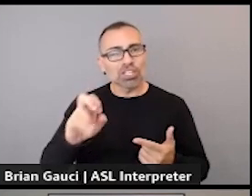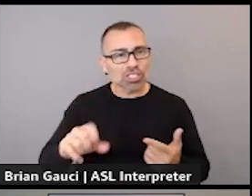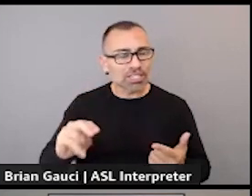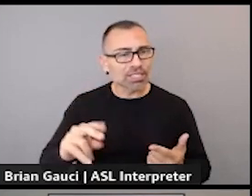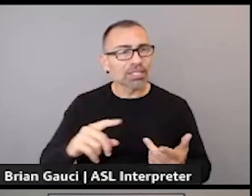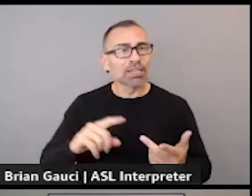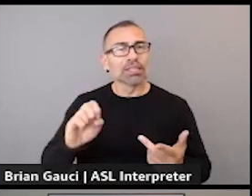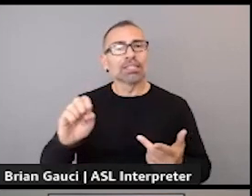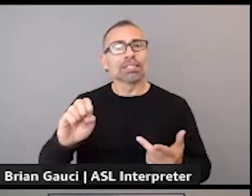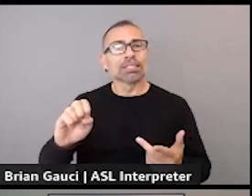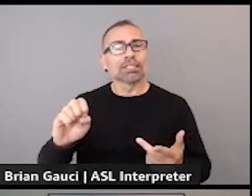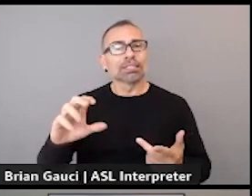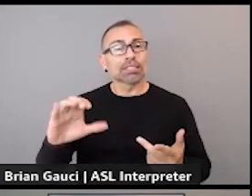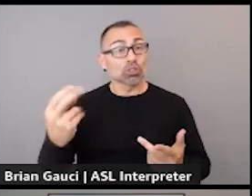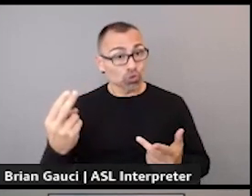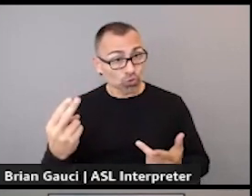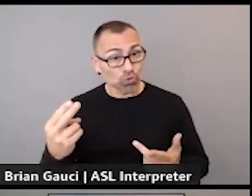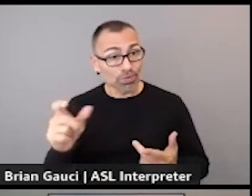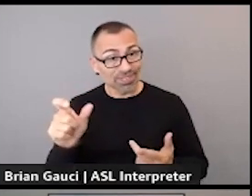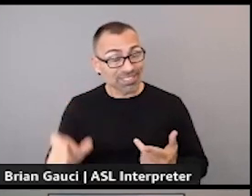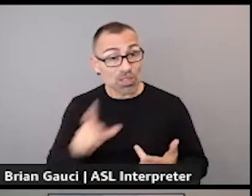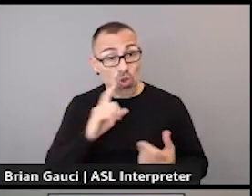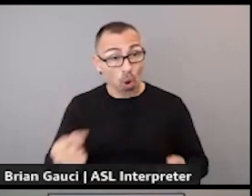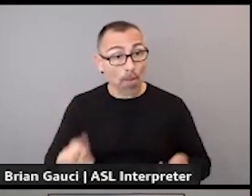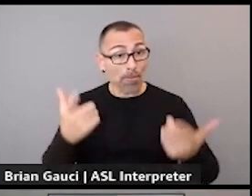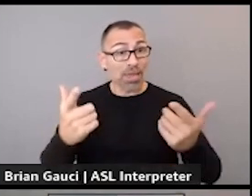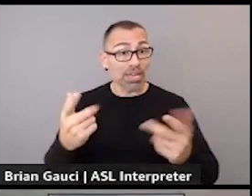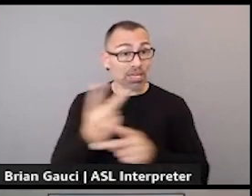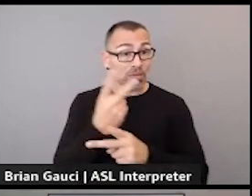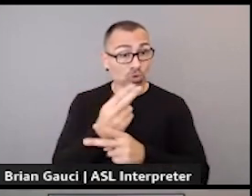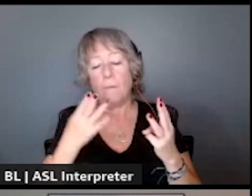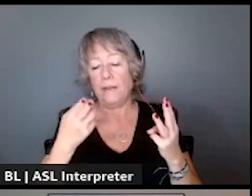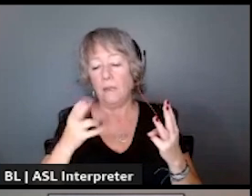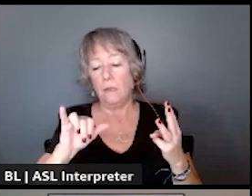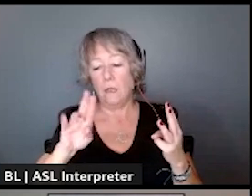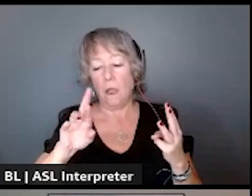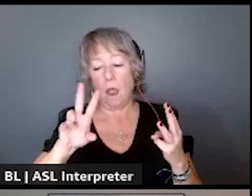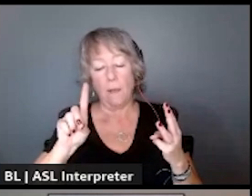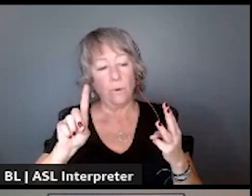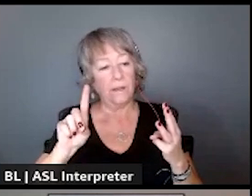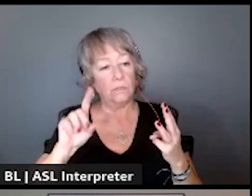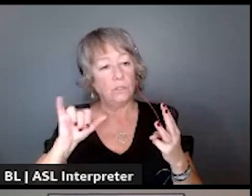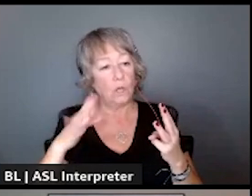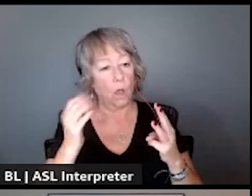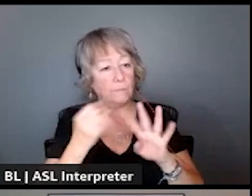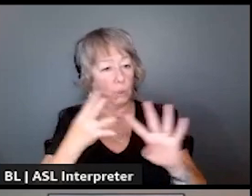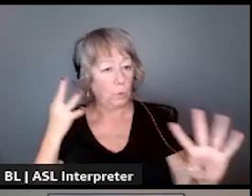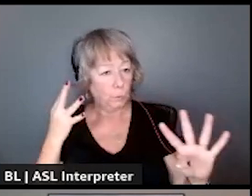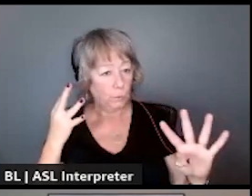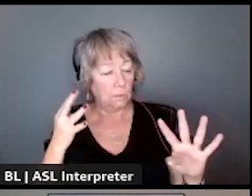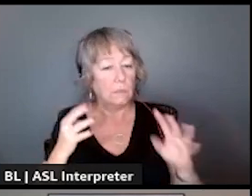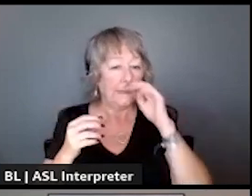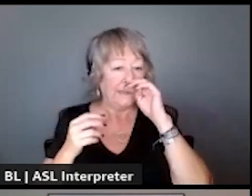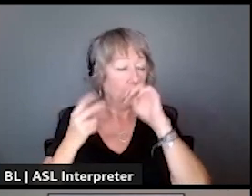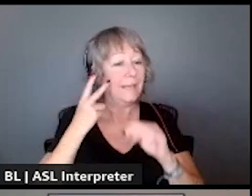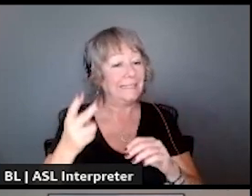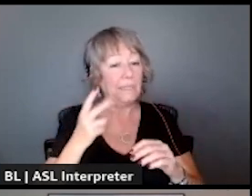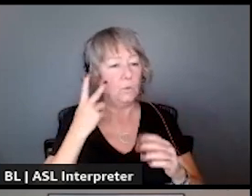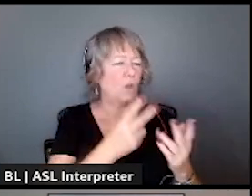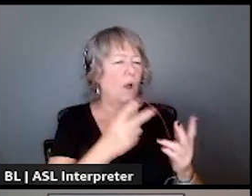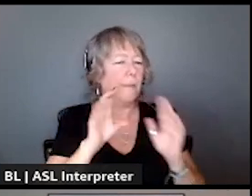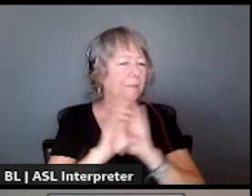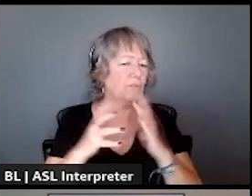mentioned. And then we also have, neutral atom based machines, which are a bunch of lasers trying to, excite particles to